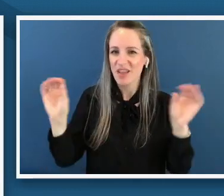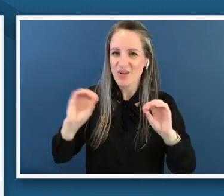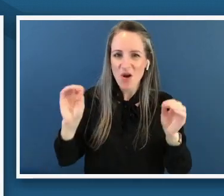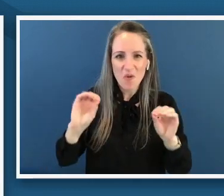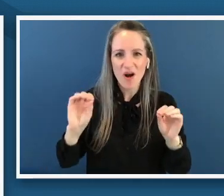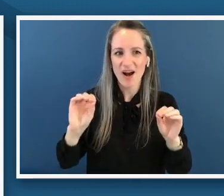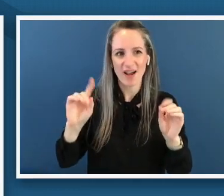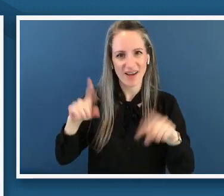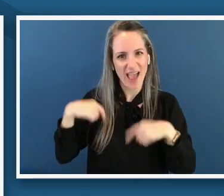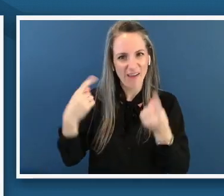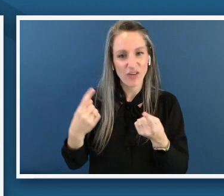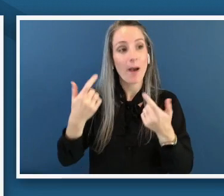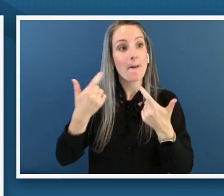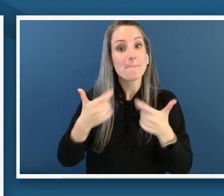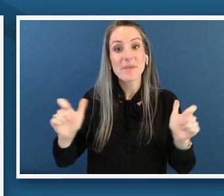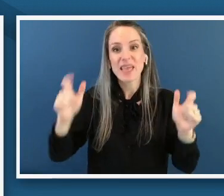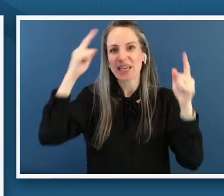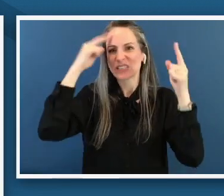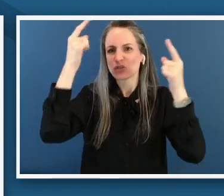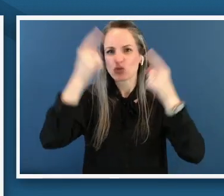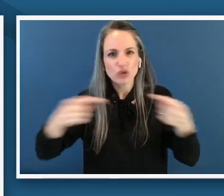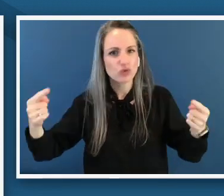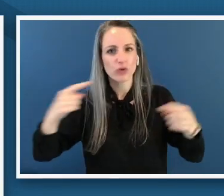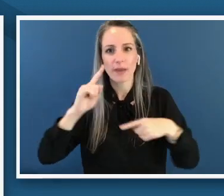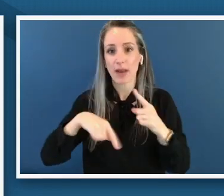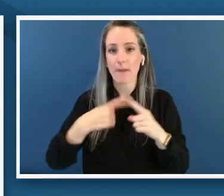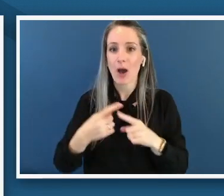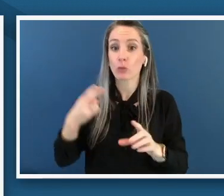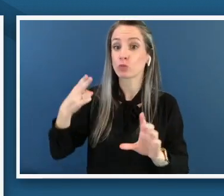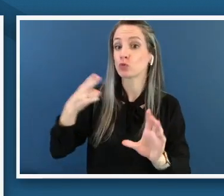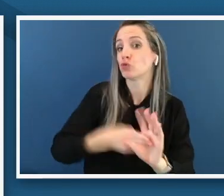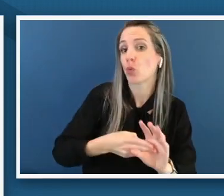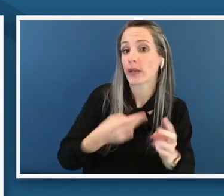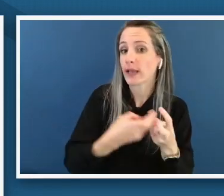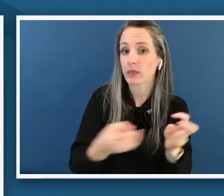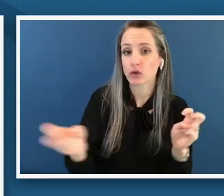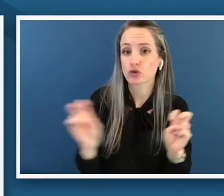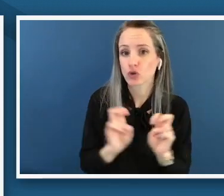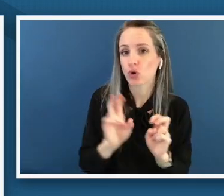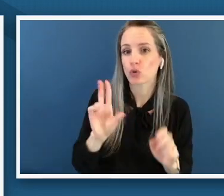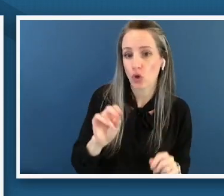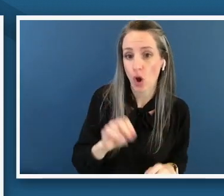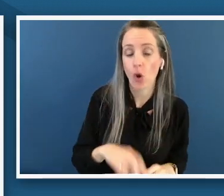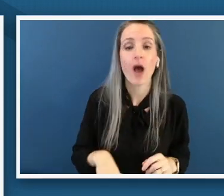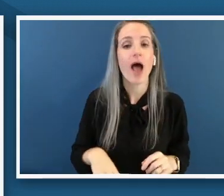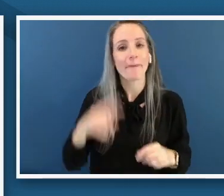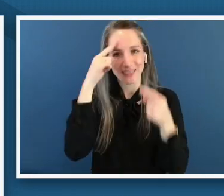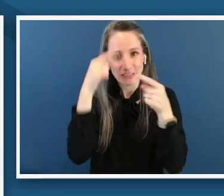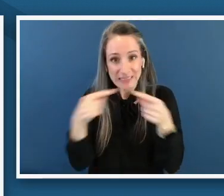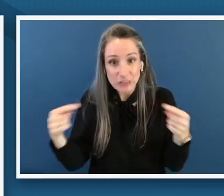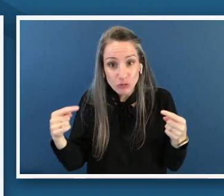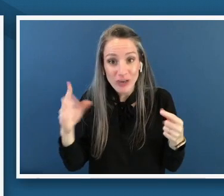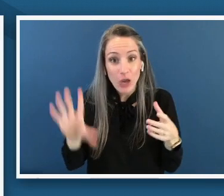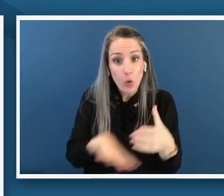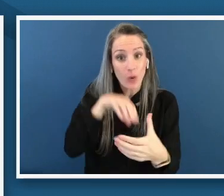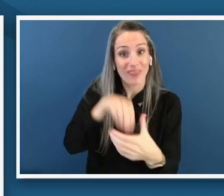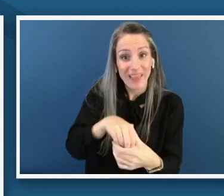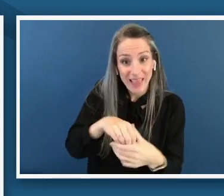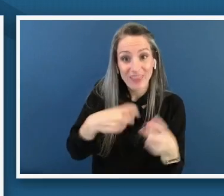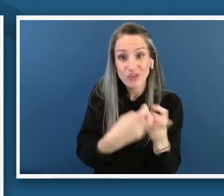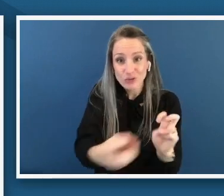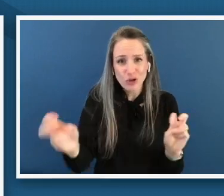big disagreement about doing the circle. Now, do they disagree with each other in the circle?